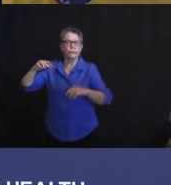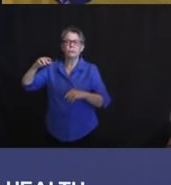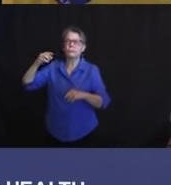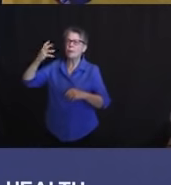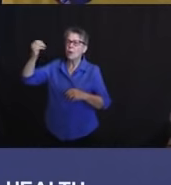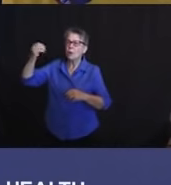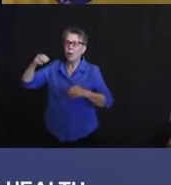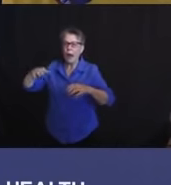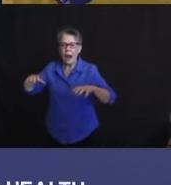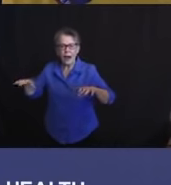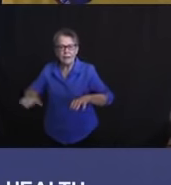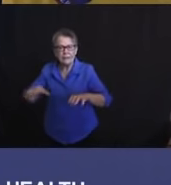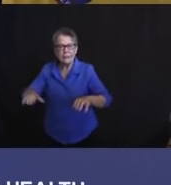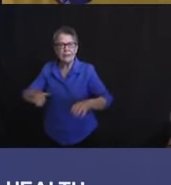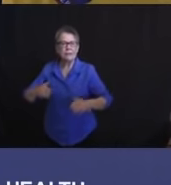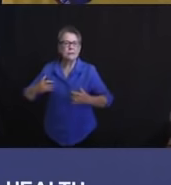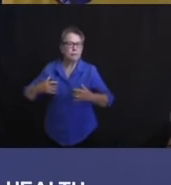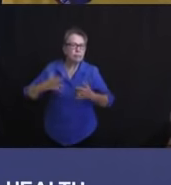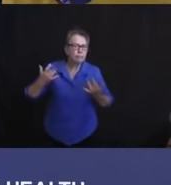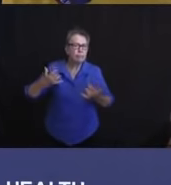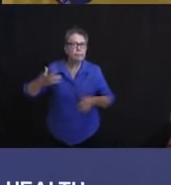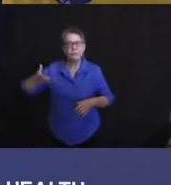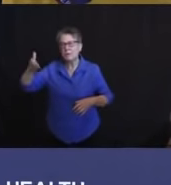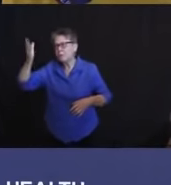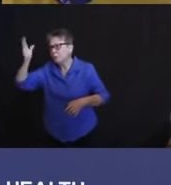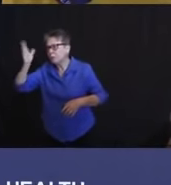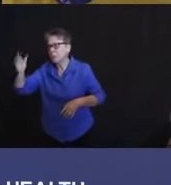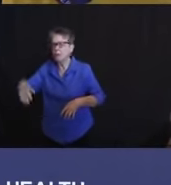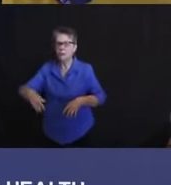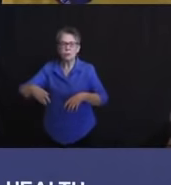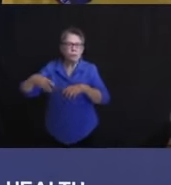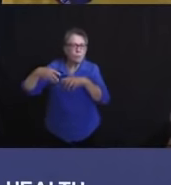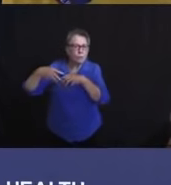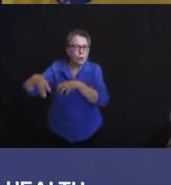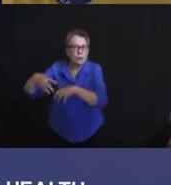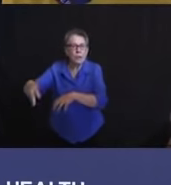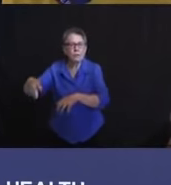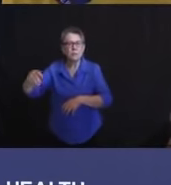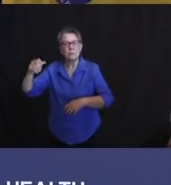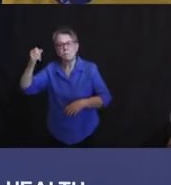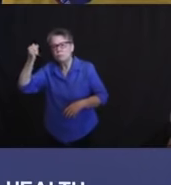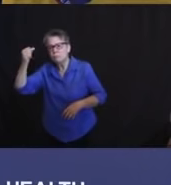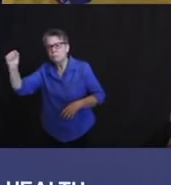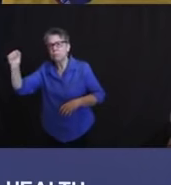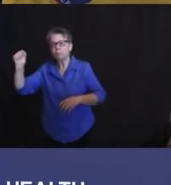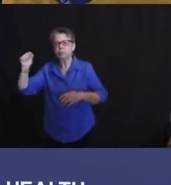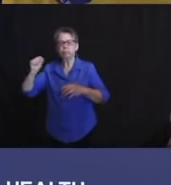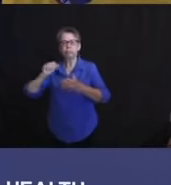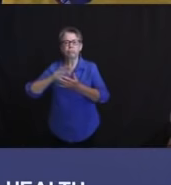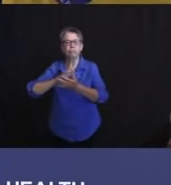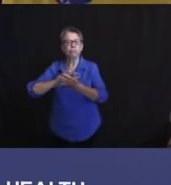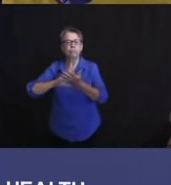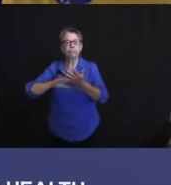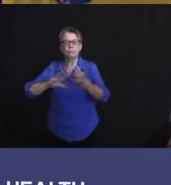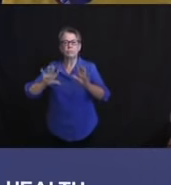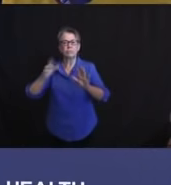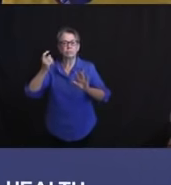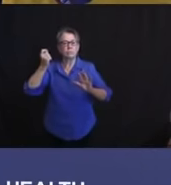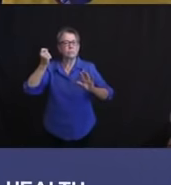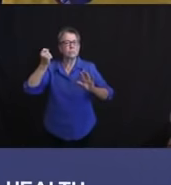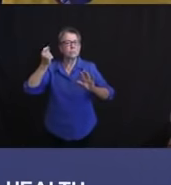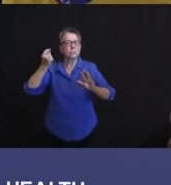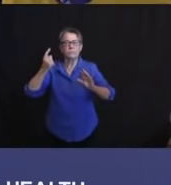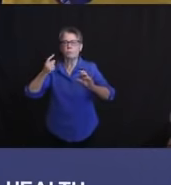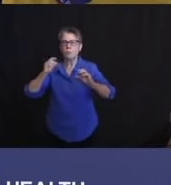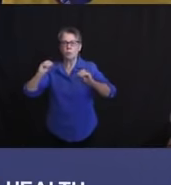have not led to any meaningful community spread, we'll continue to raise that, I'm sure. But Judy will be the one that has to put holy water on that decision.